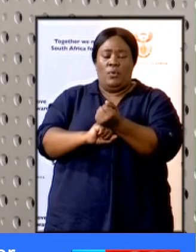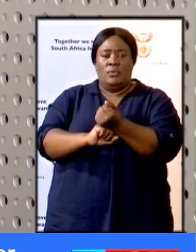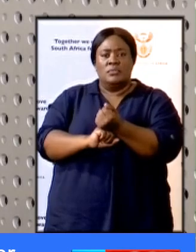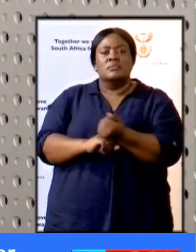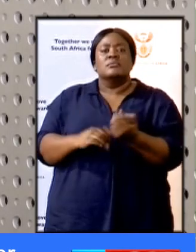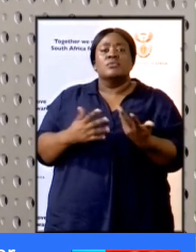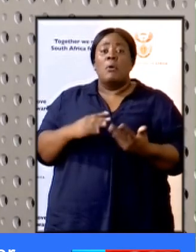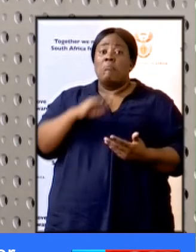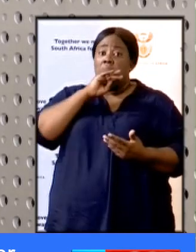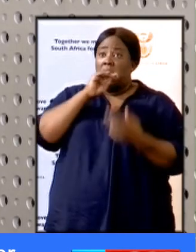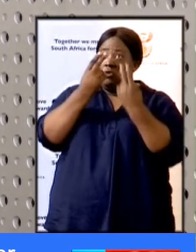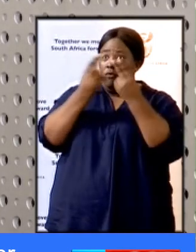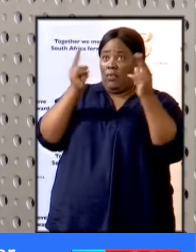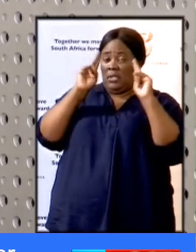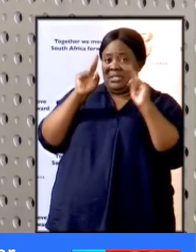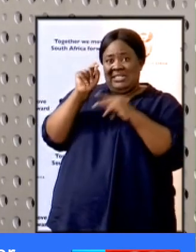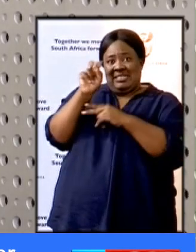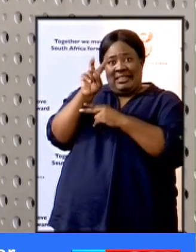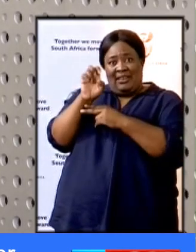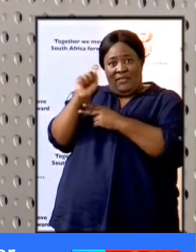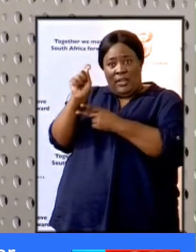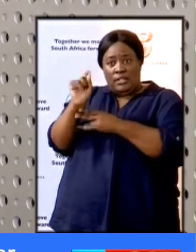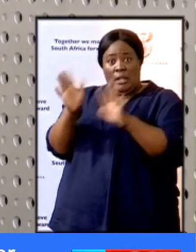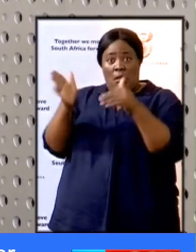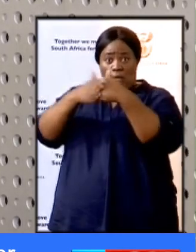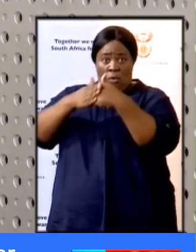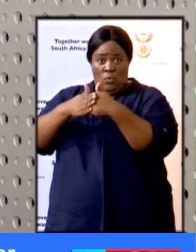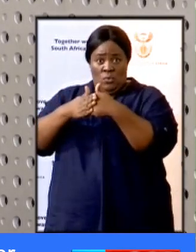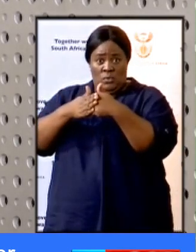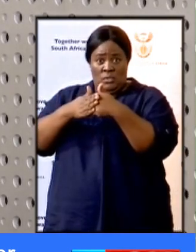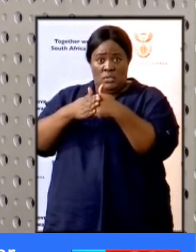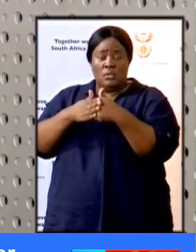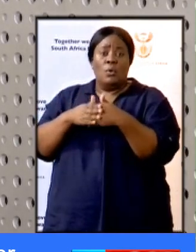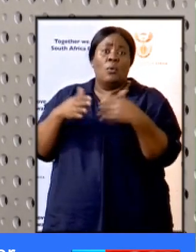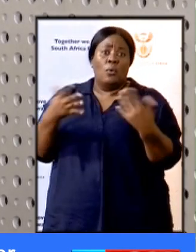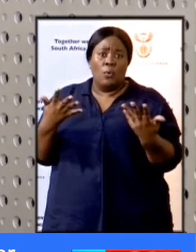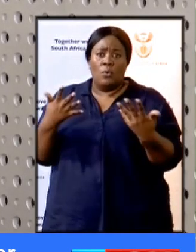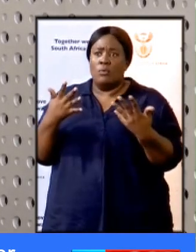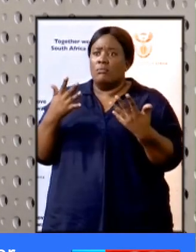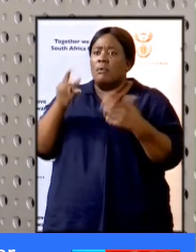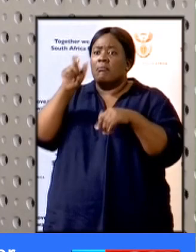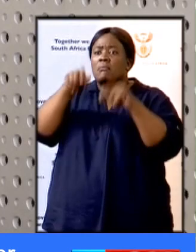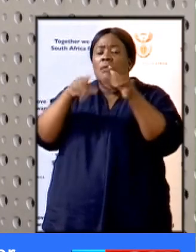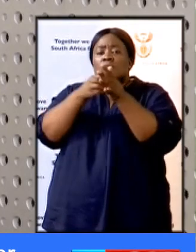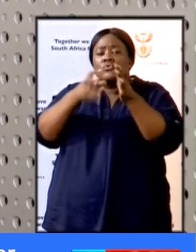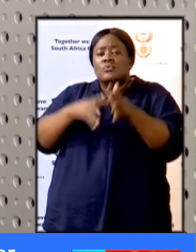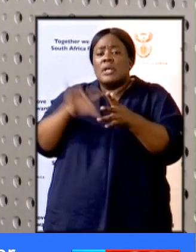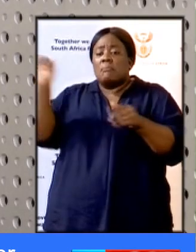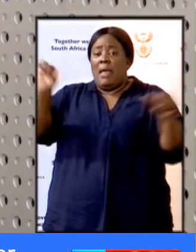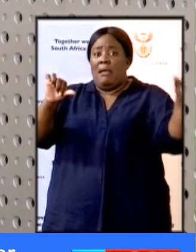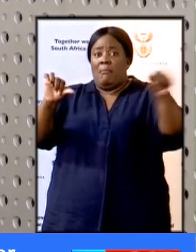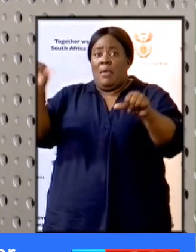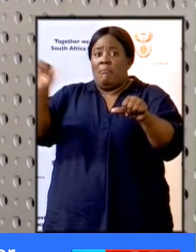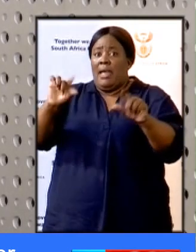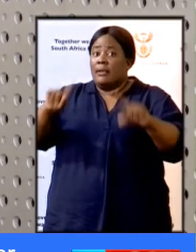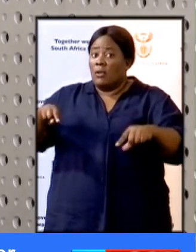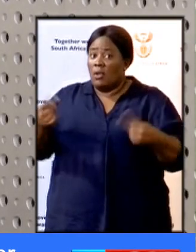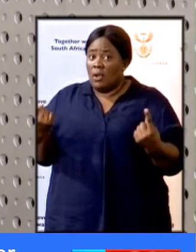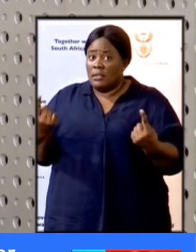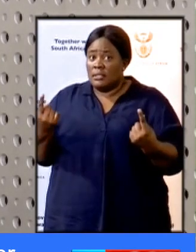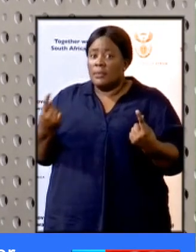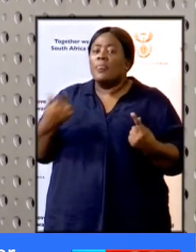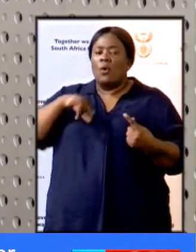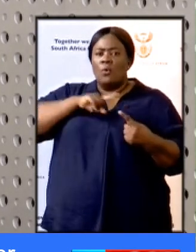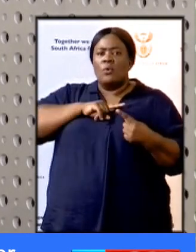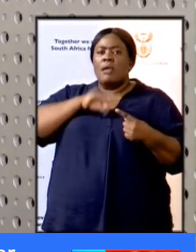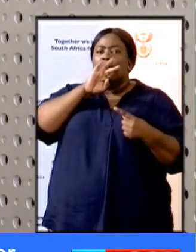not opening campus-based does not mean that we're going to sit back. We are going to be working during the month